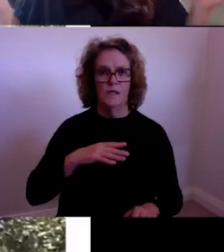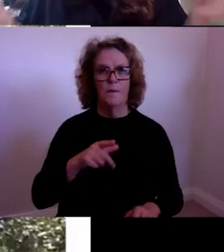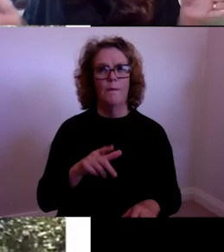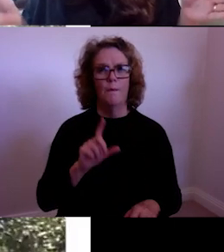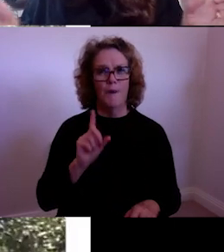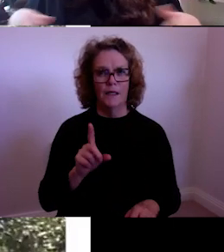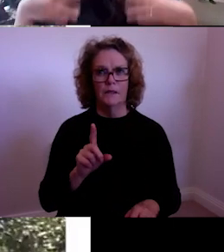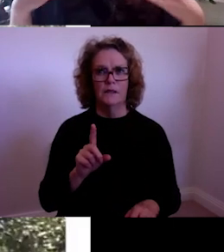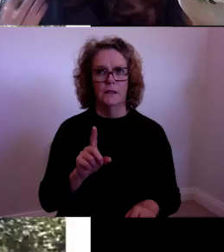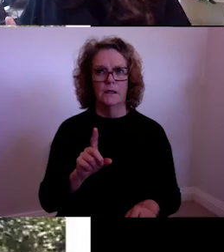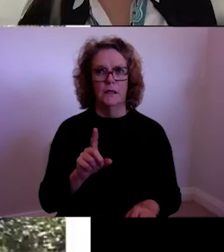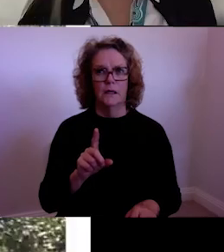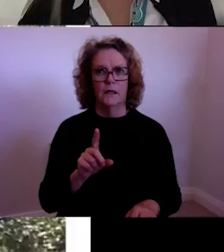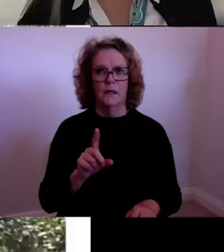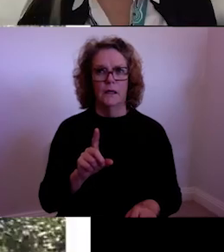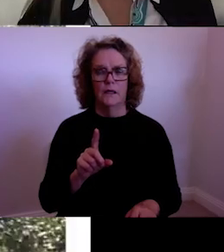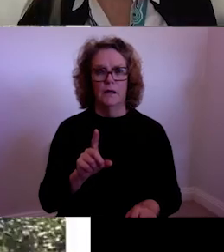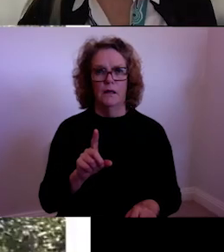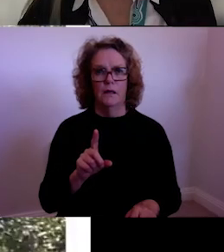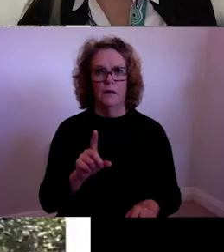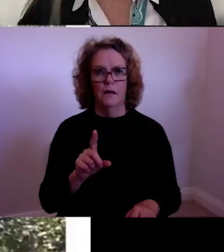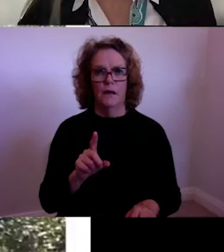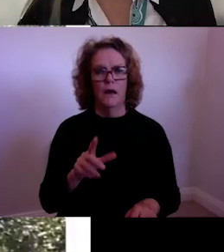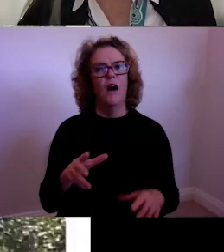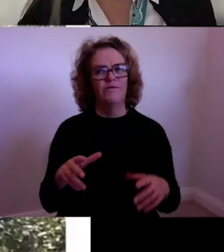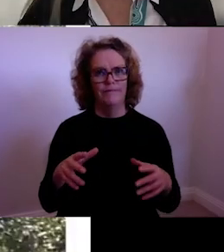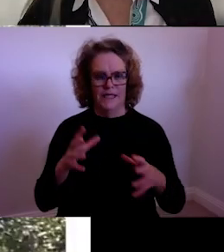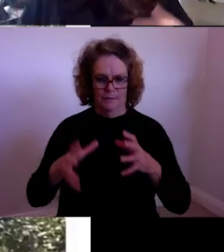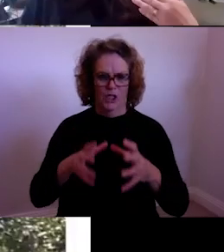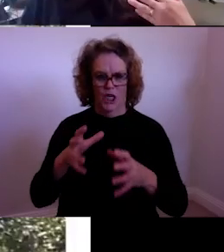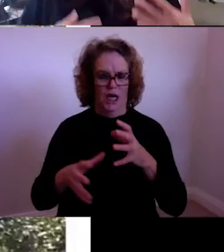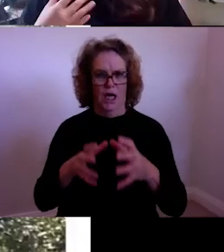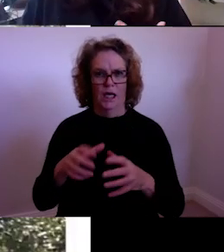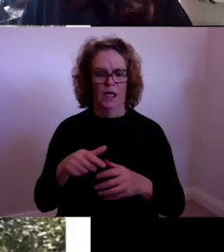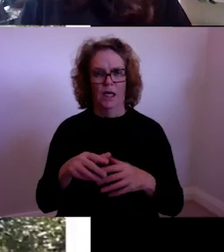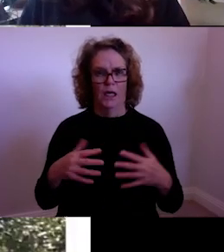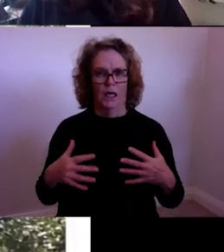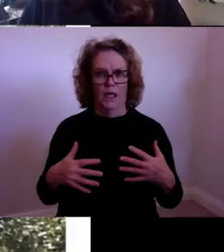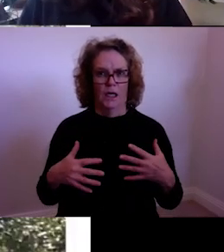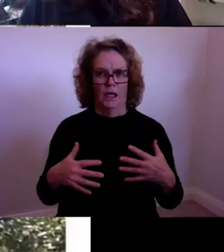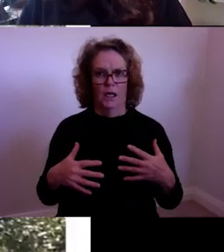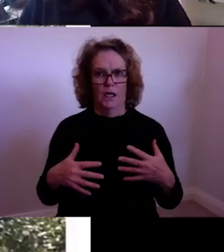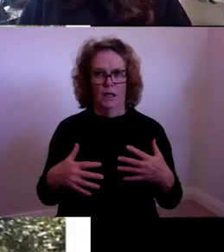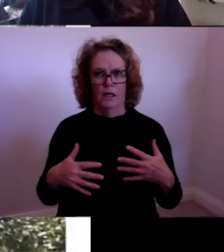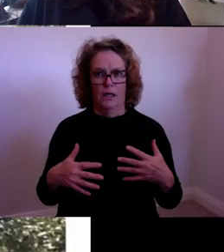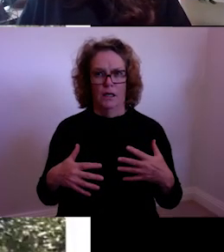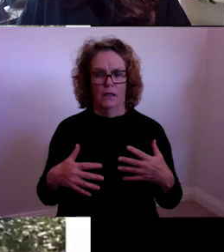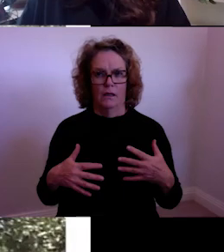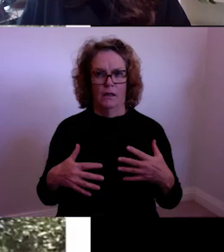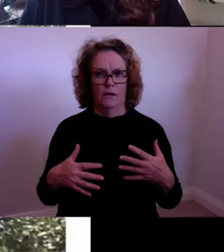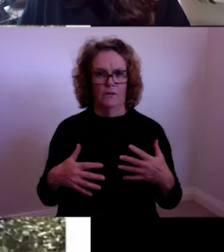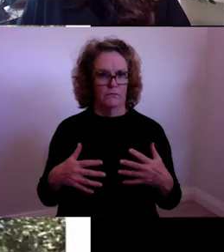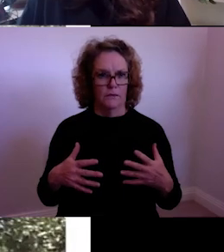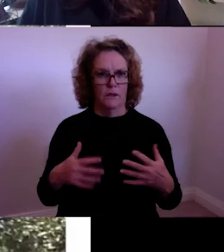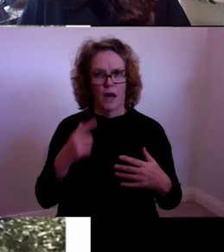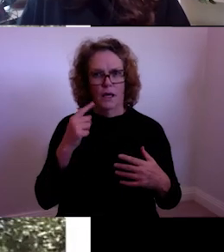gate takes up a lot of space. Sometimes hospital consult rooms can be quite small, and she needs a lot of processing time. So it